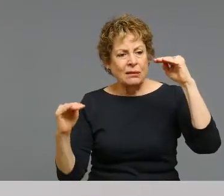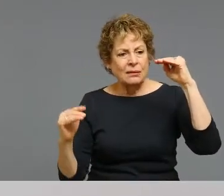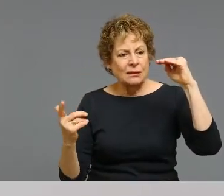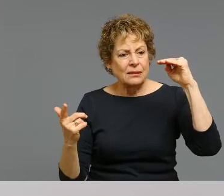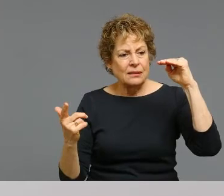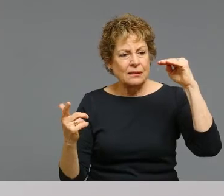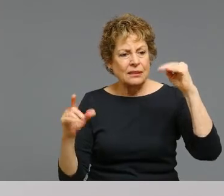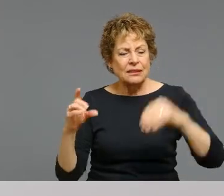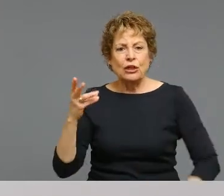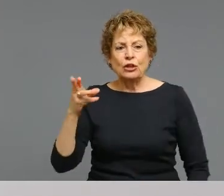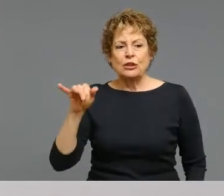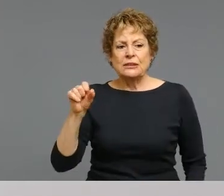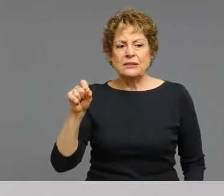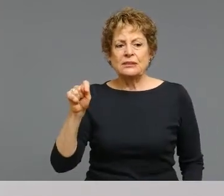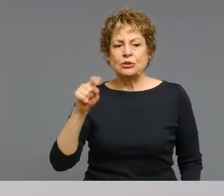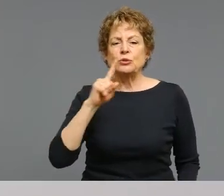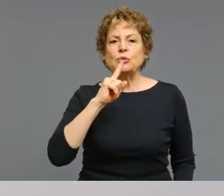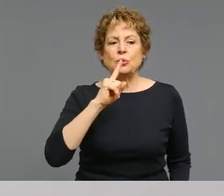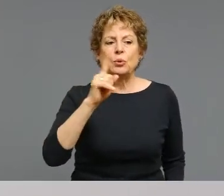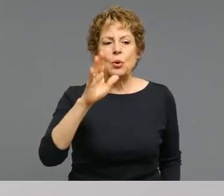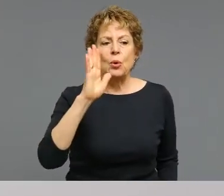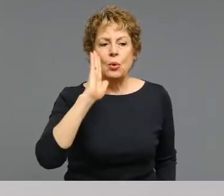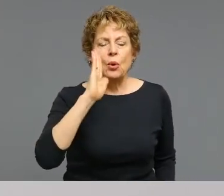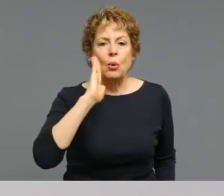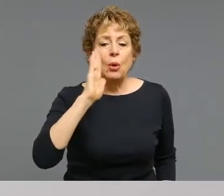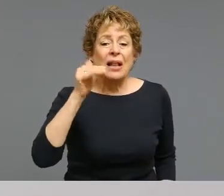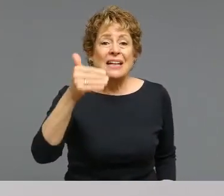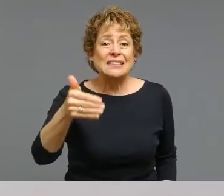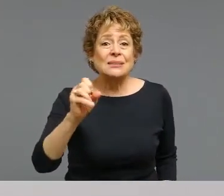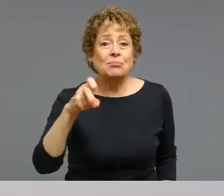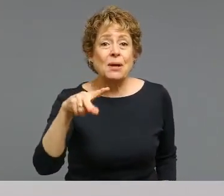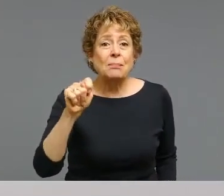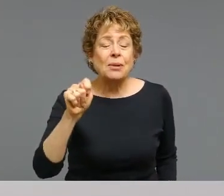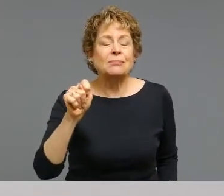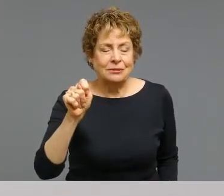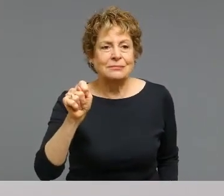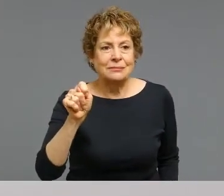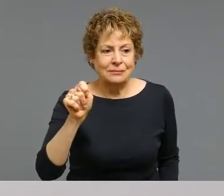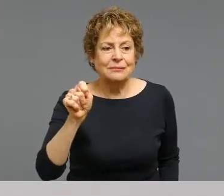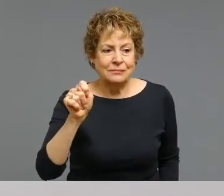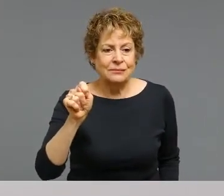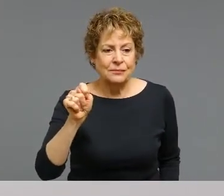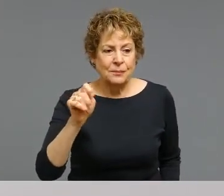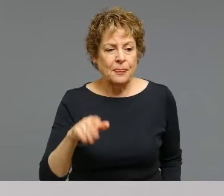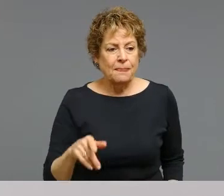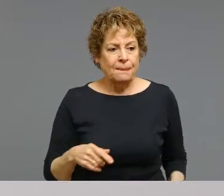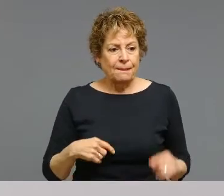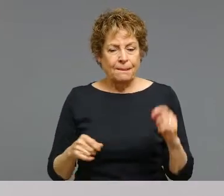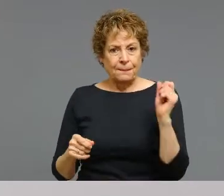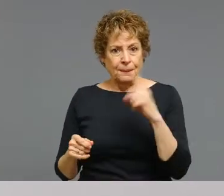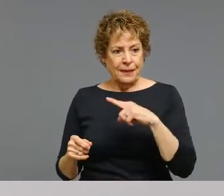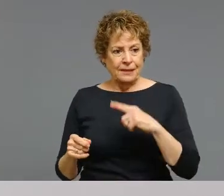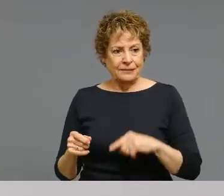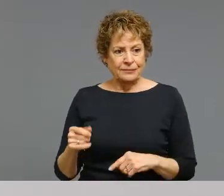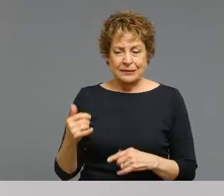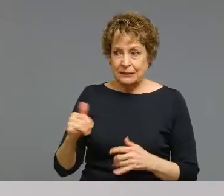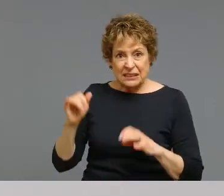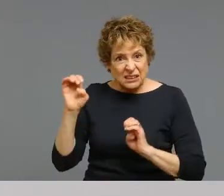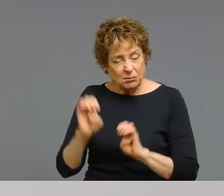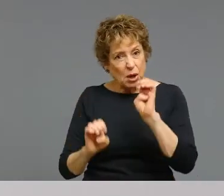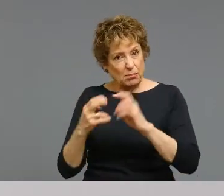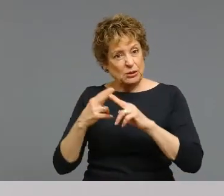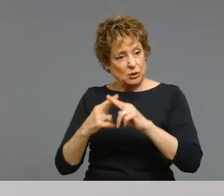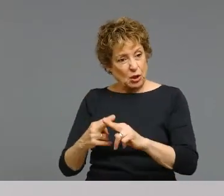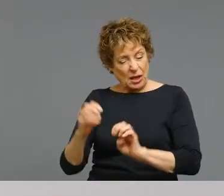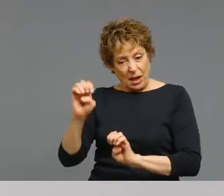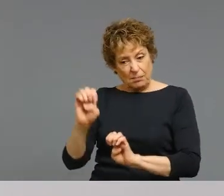And in the meantime, everyone says, this is an experimental drug. You know, it brings us back to where we started. How are you gonna get people to come in when at the moment